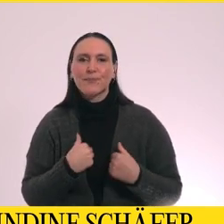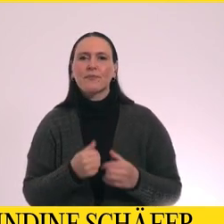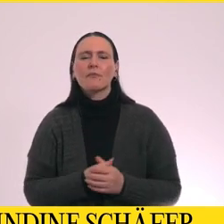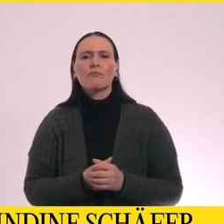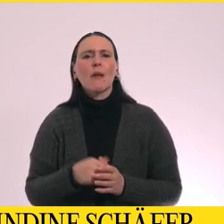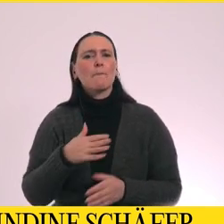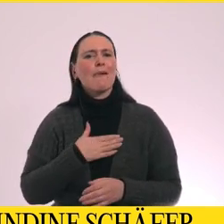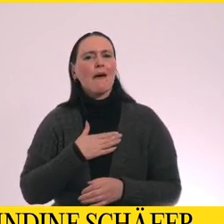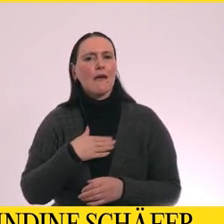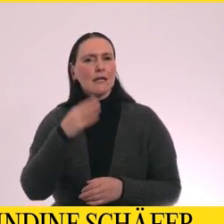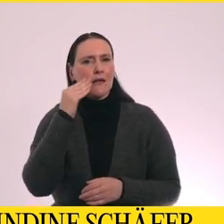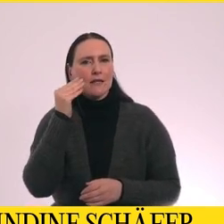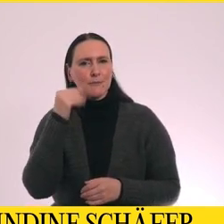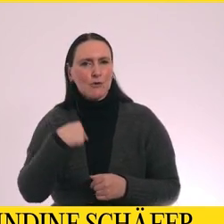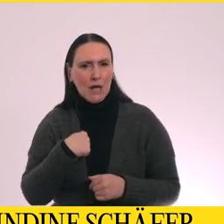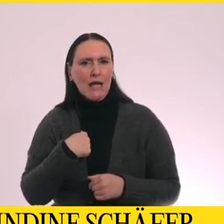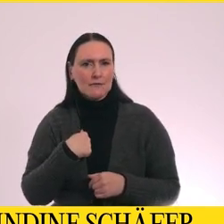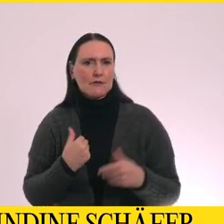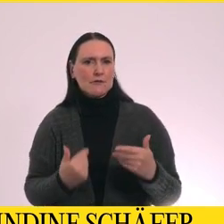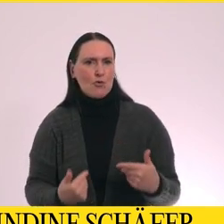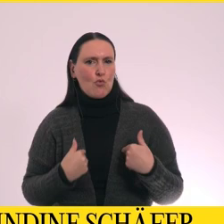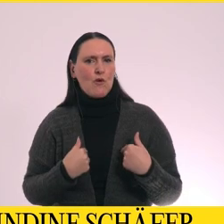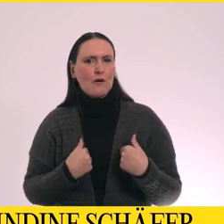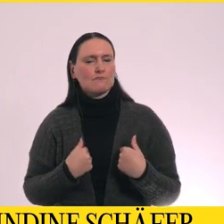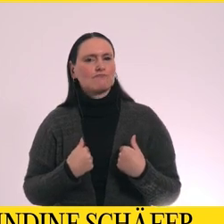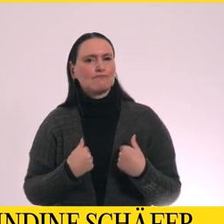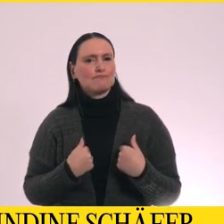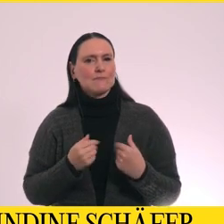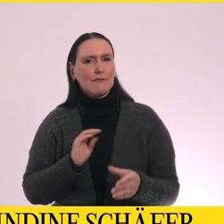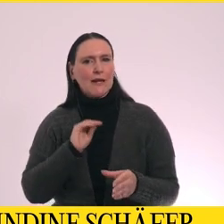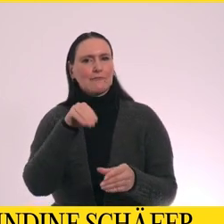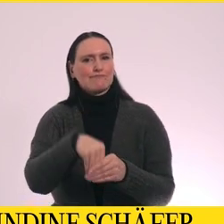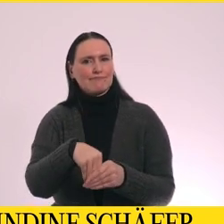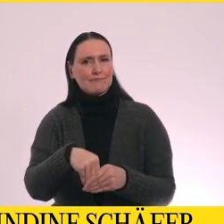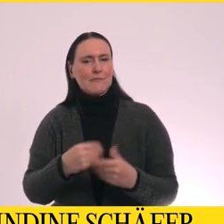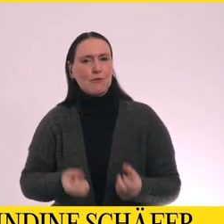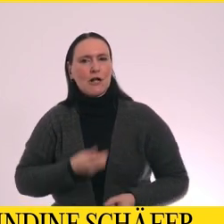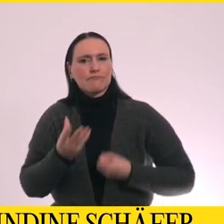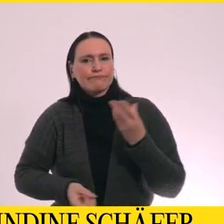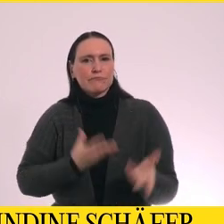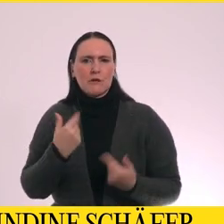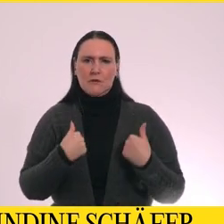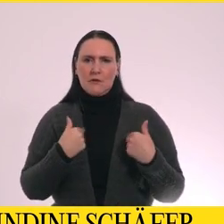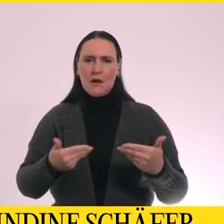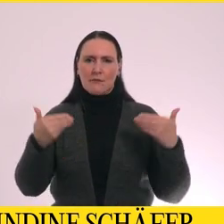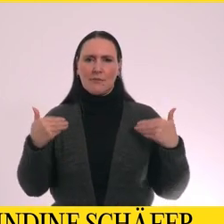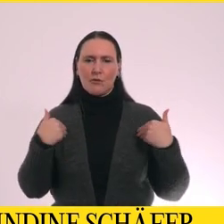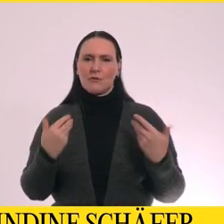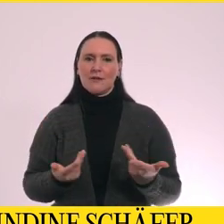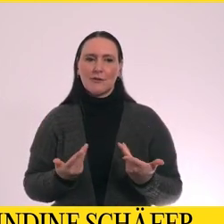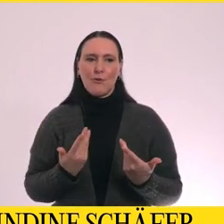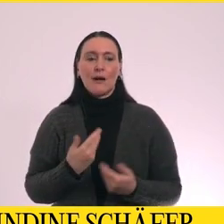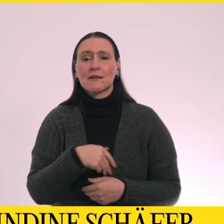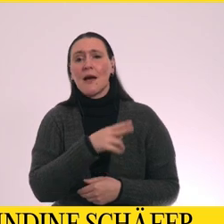experiences as someone who creates visual content that is very related to migration and political activities